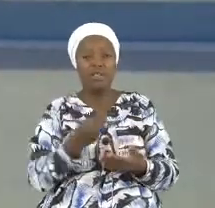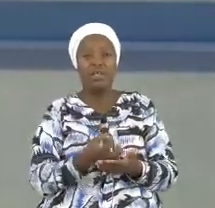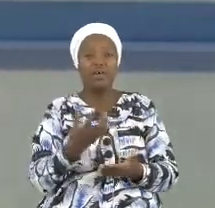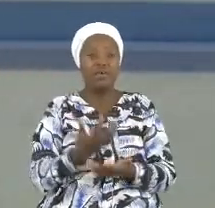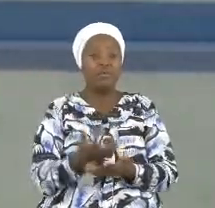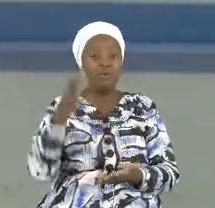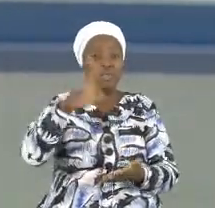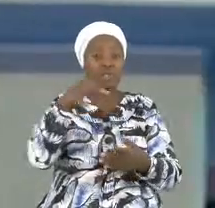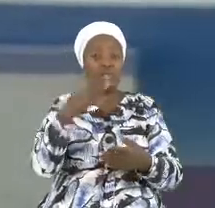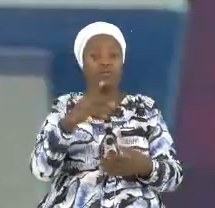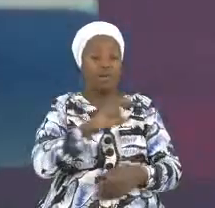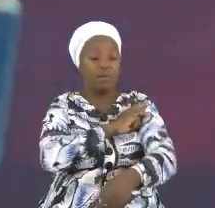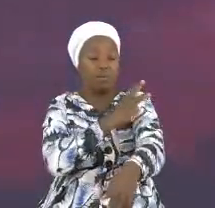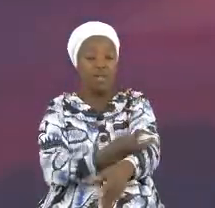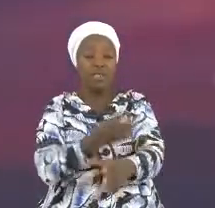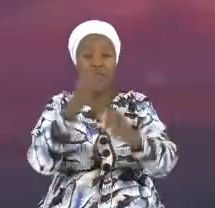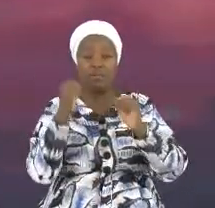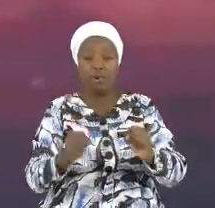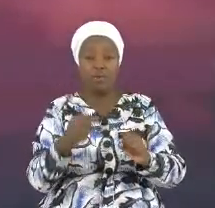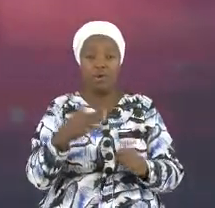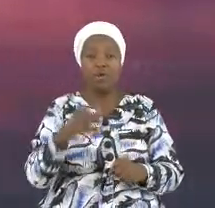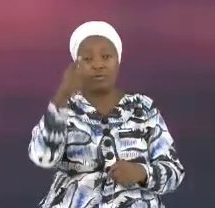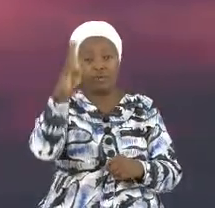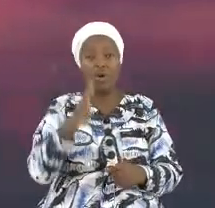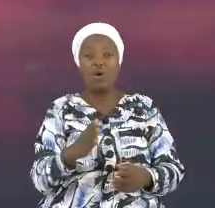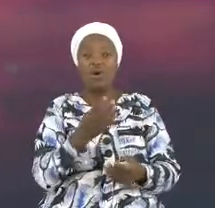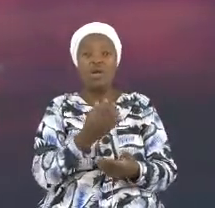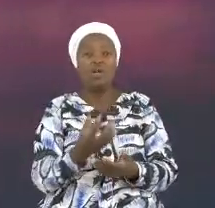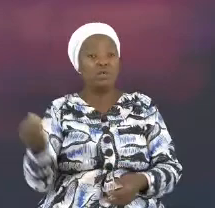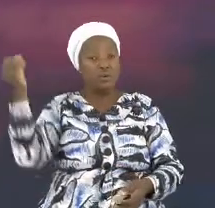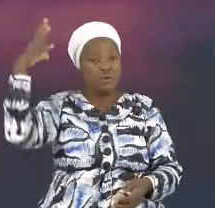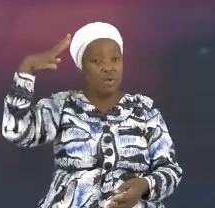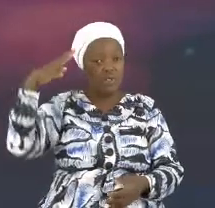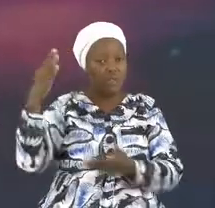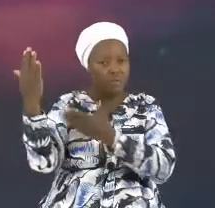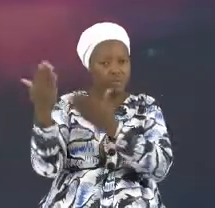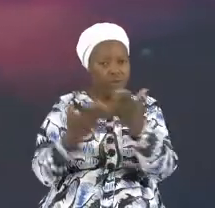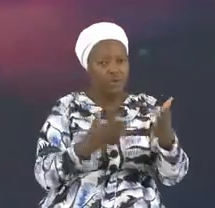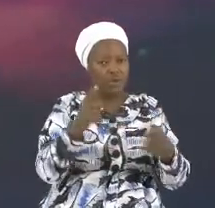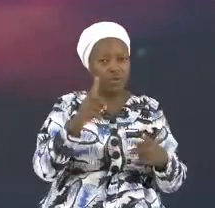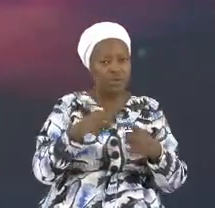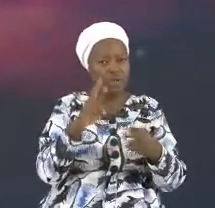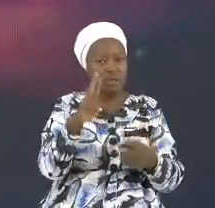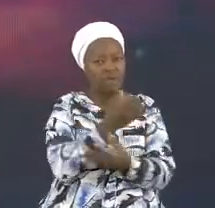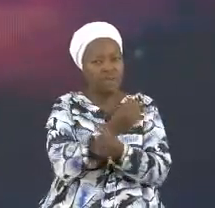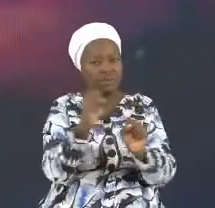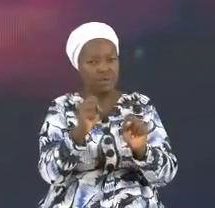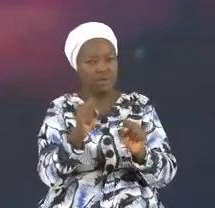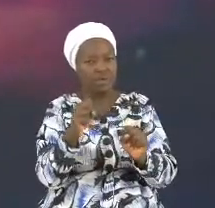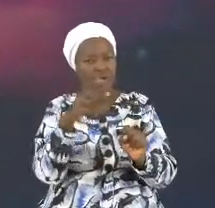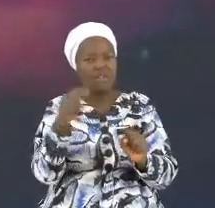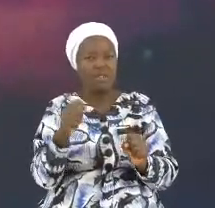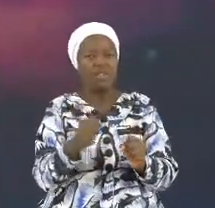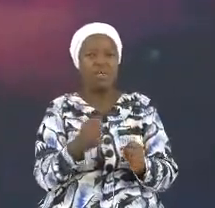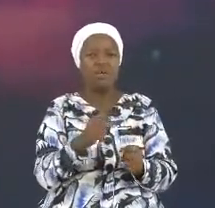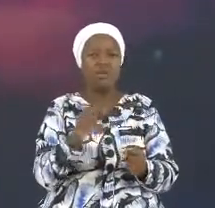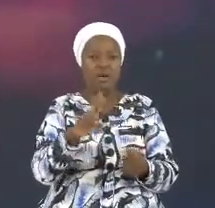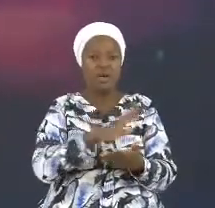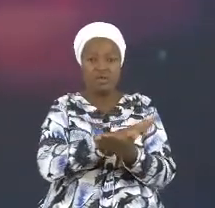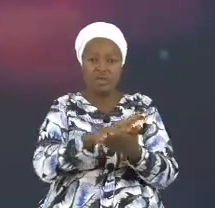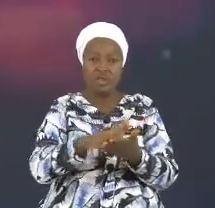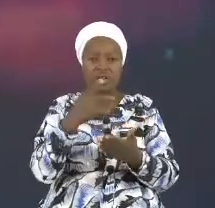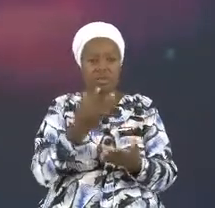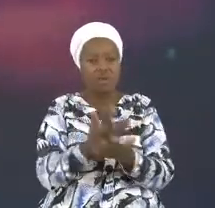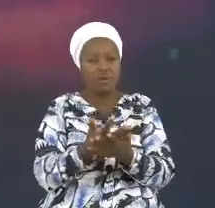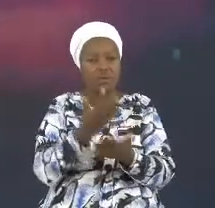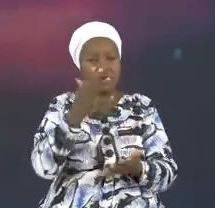God. Grace brings you the redemption, the righteousness, the riches of God at Christ's expense, and